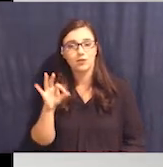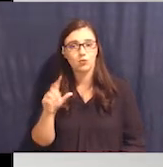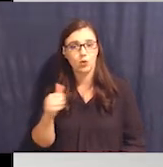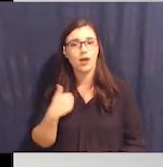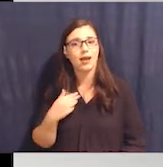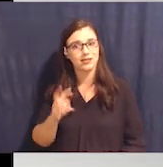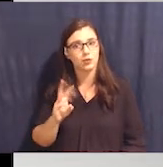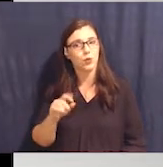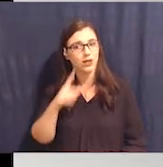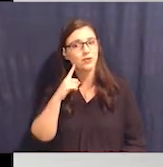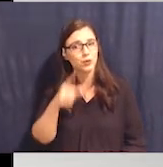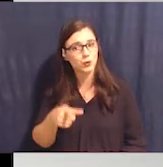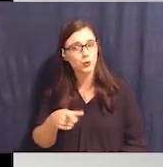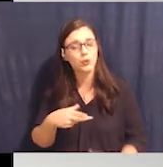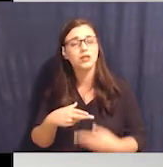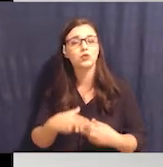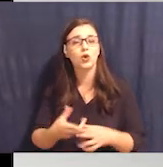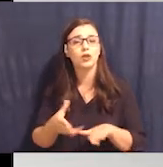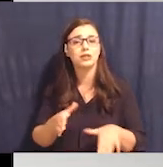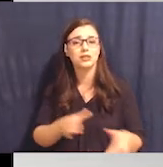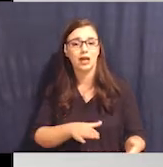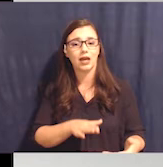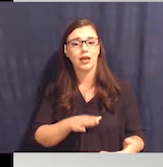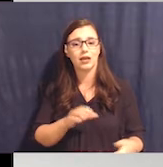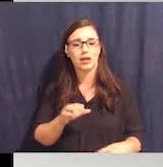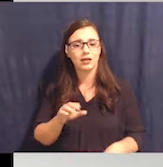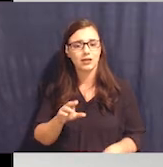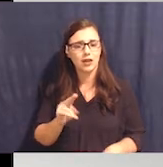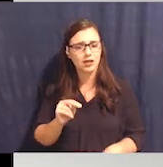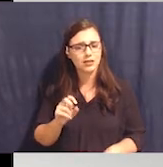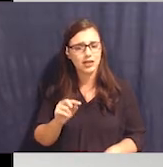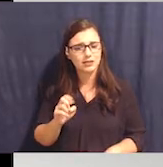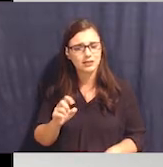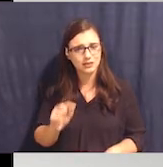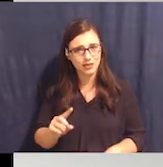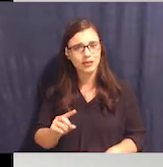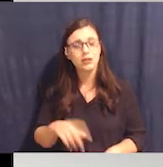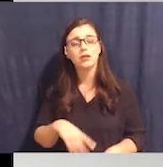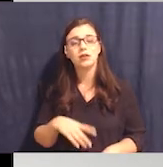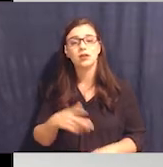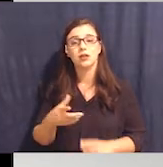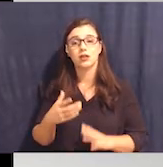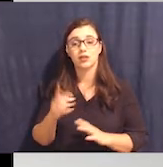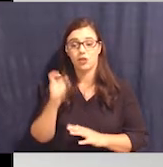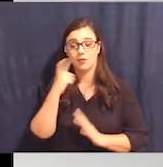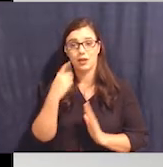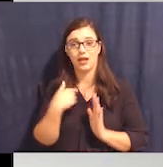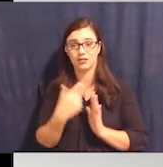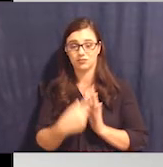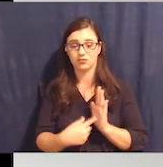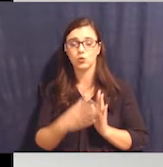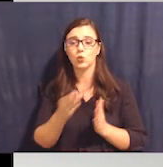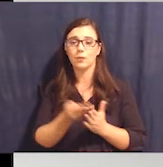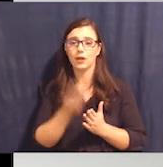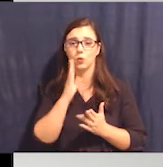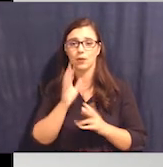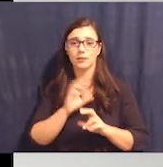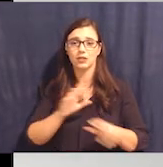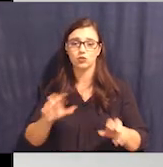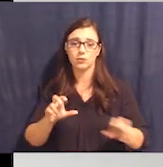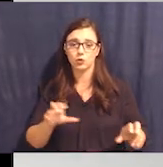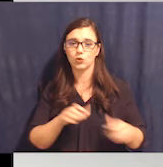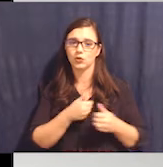the government of Florida has a will for you. It's called dying intestate. And the government has a statute that says that your money